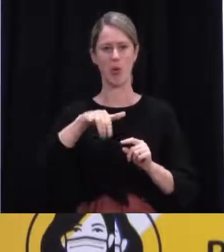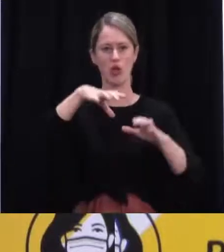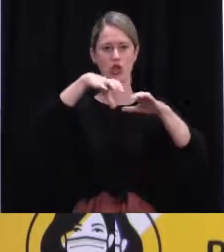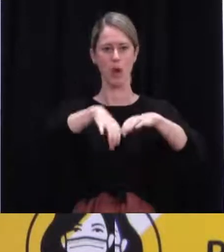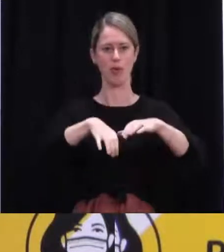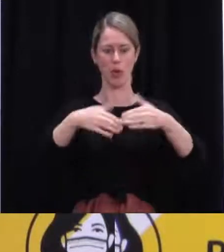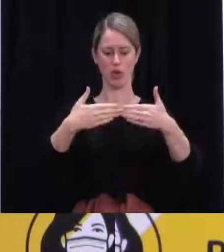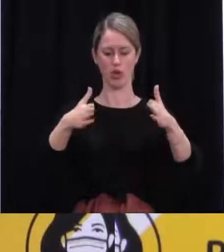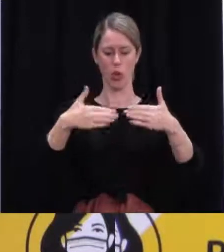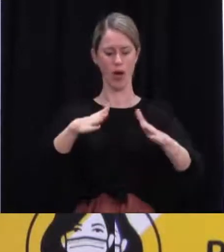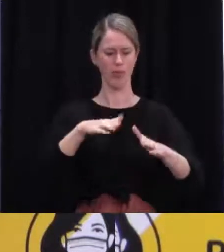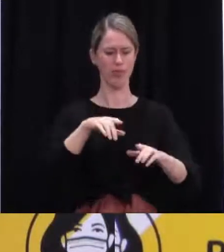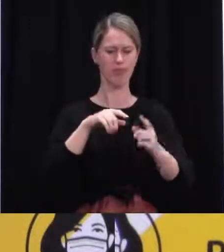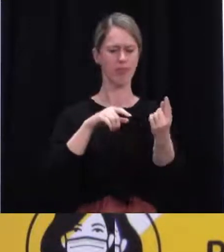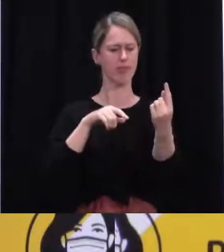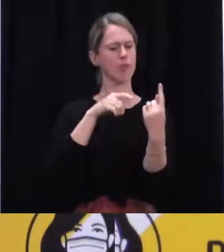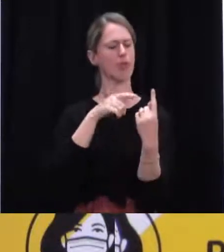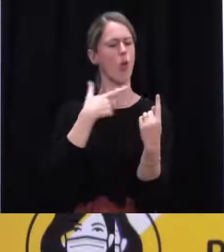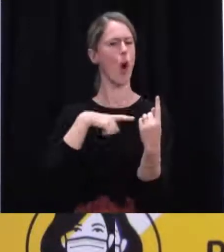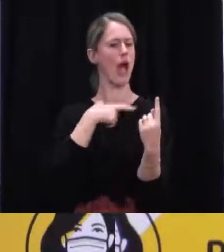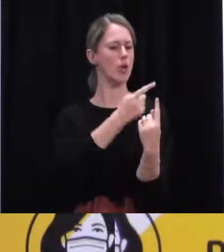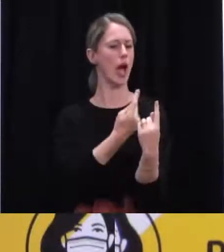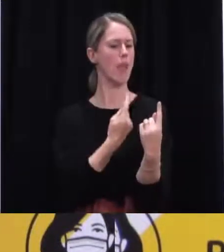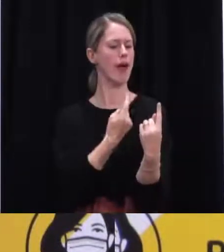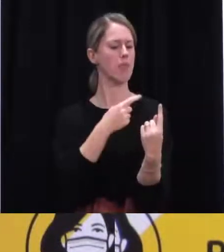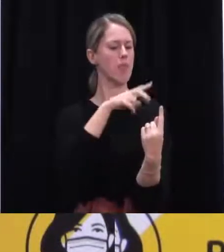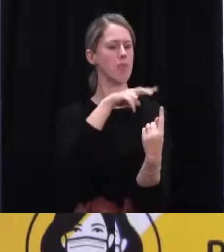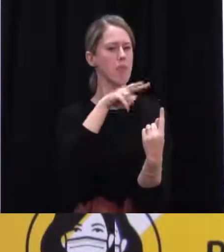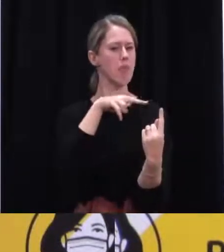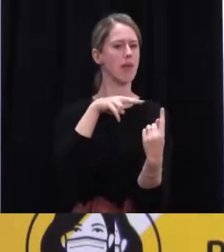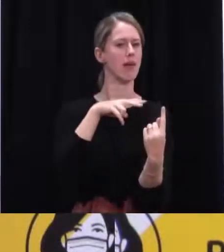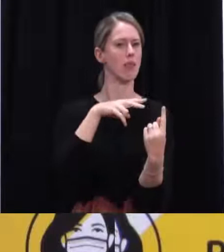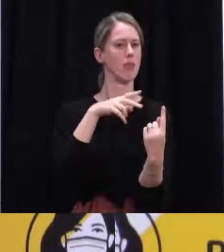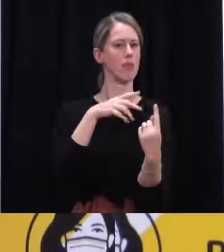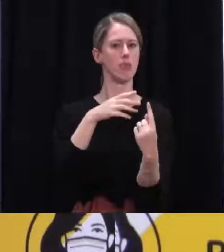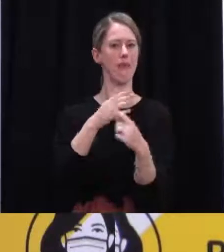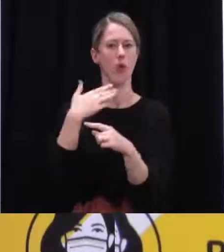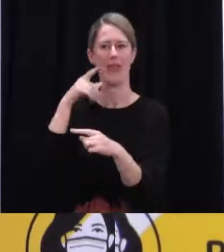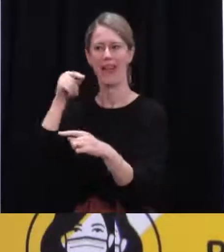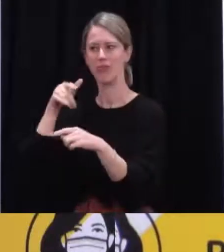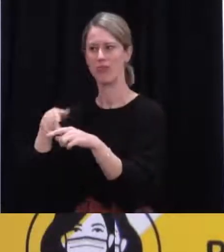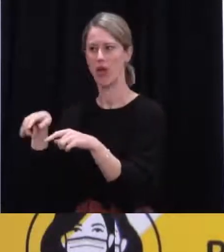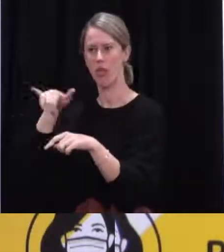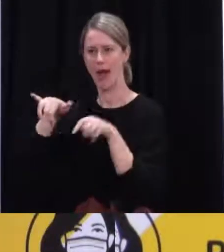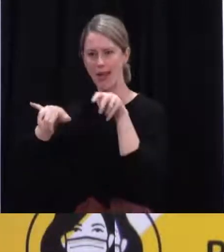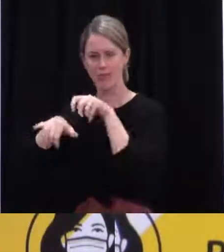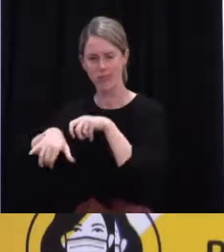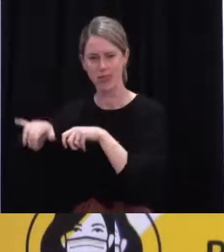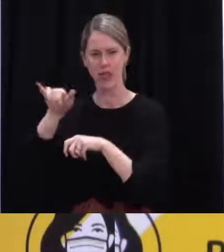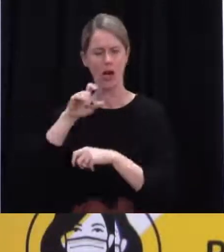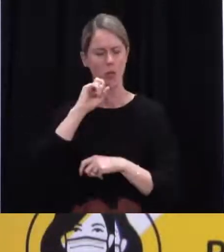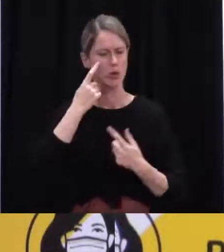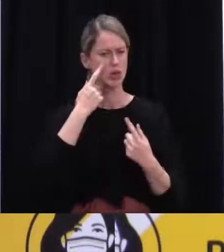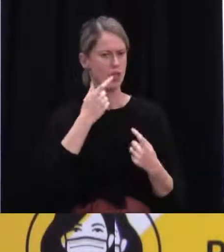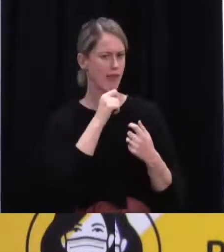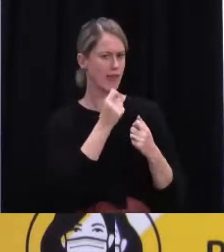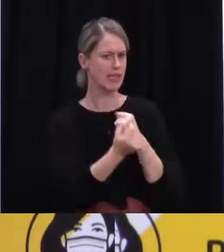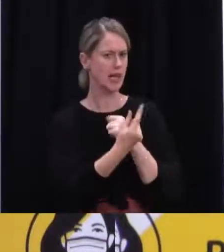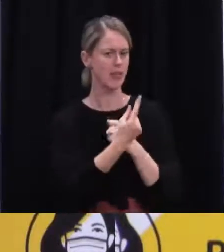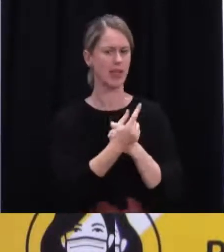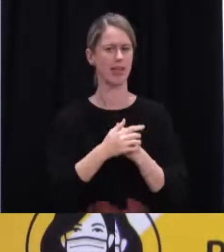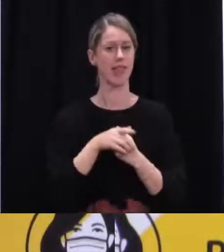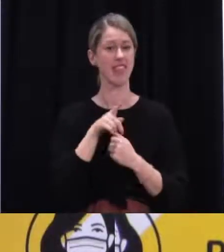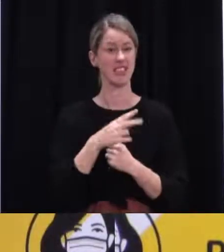terminal checking why people are entering the terminal before they can even get anywhere near the plane. So I will go back and check that that's happening. This